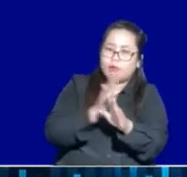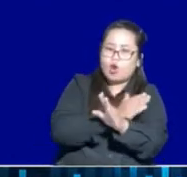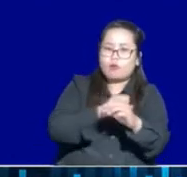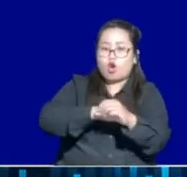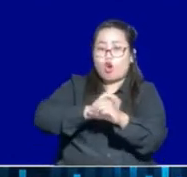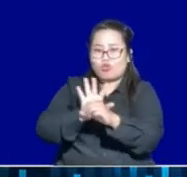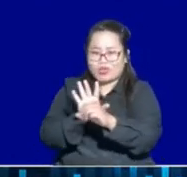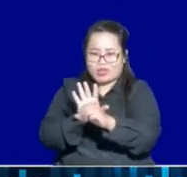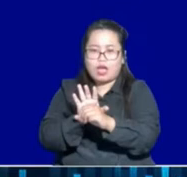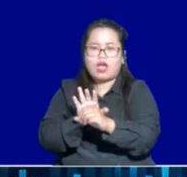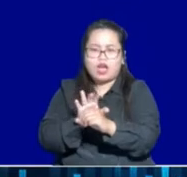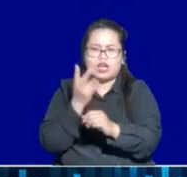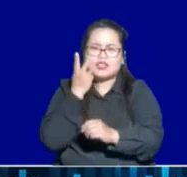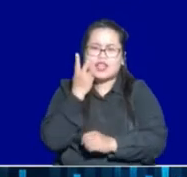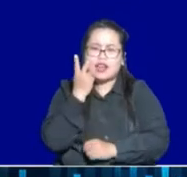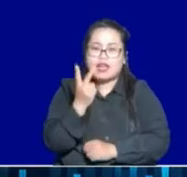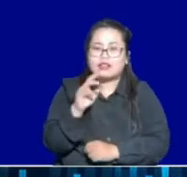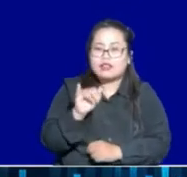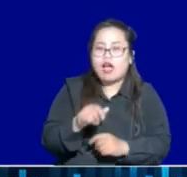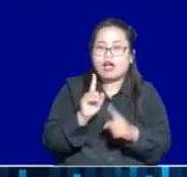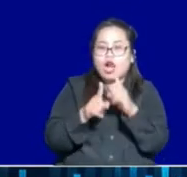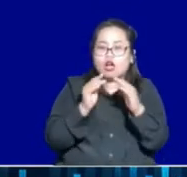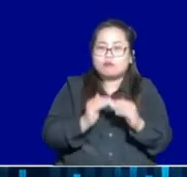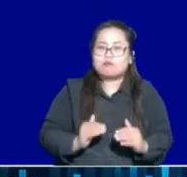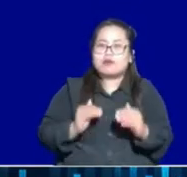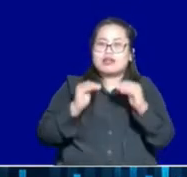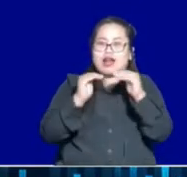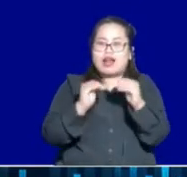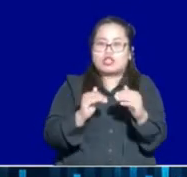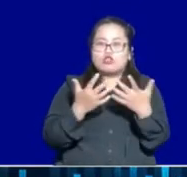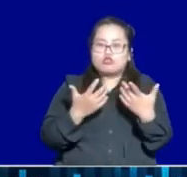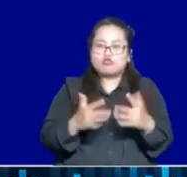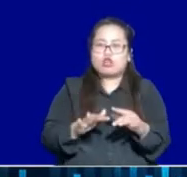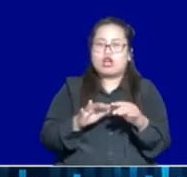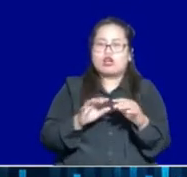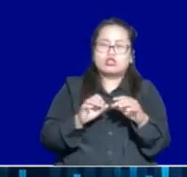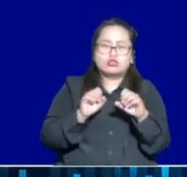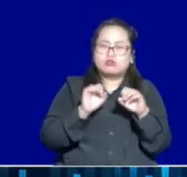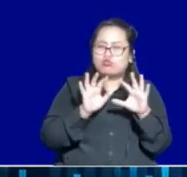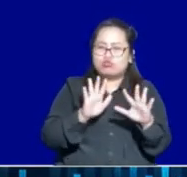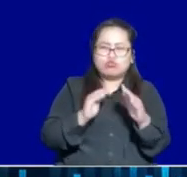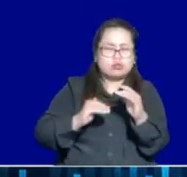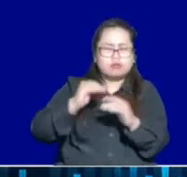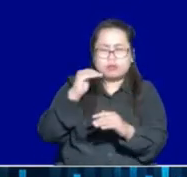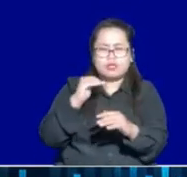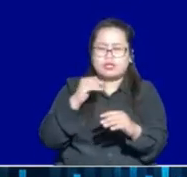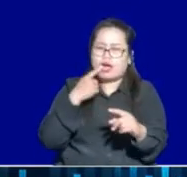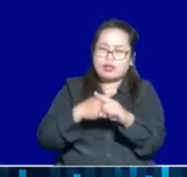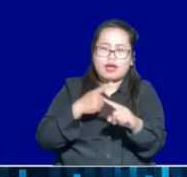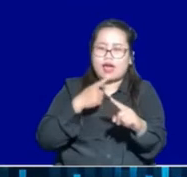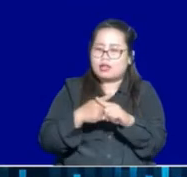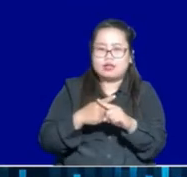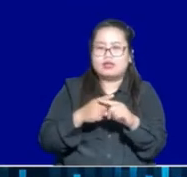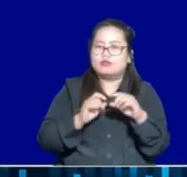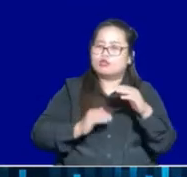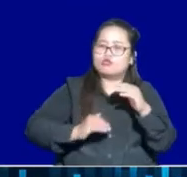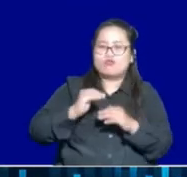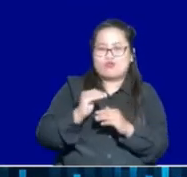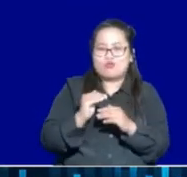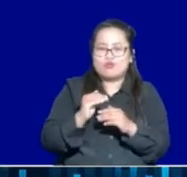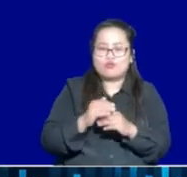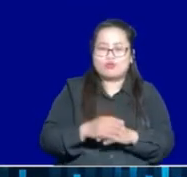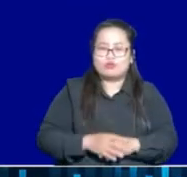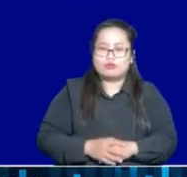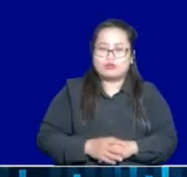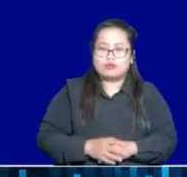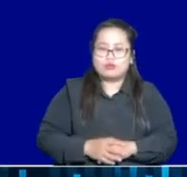the exports have gone up by a factor of 250 since 1965. That's amazing, that's really impressive. But there's been